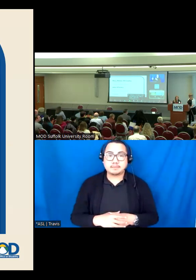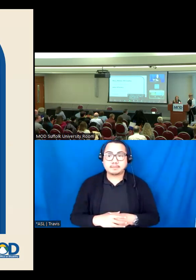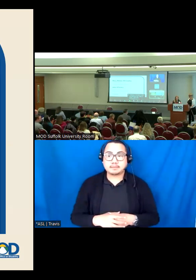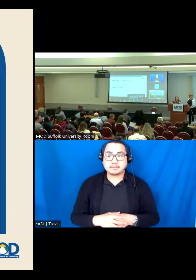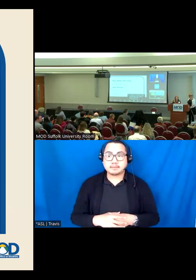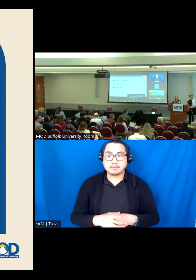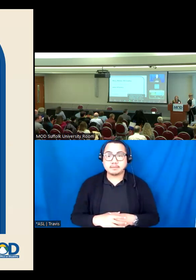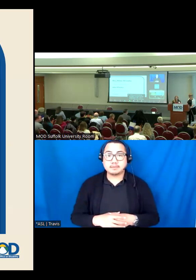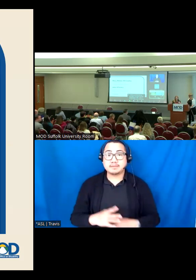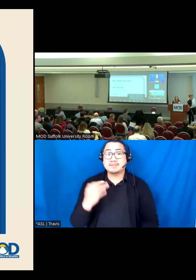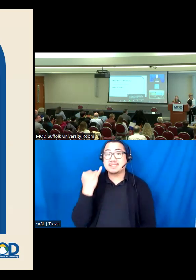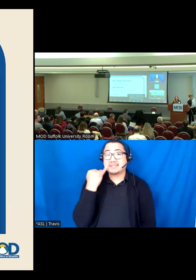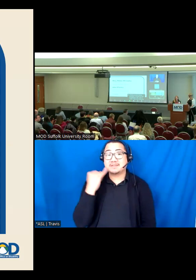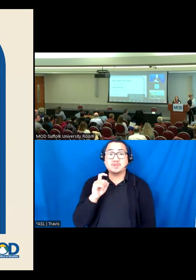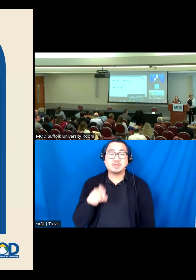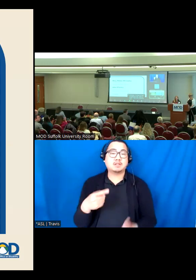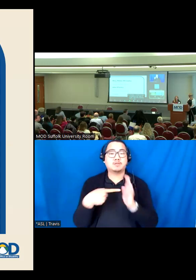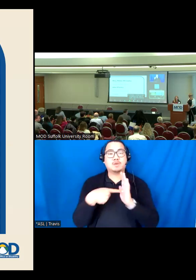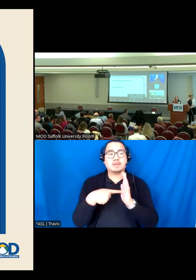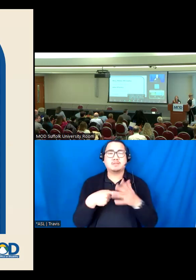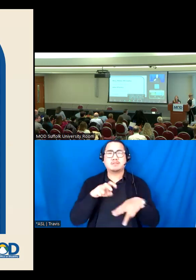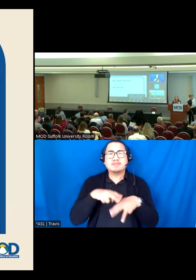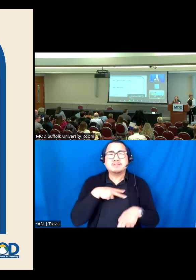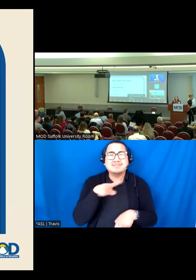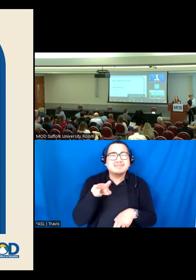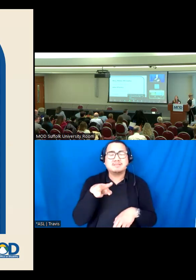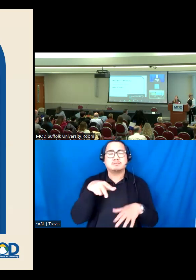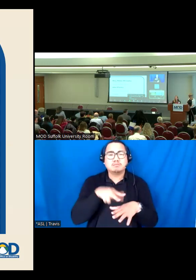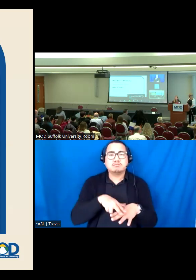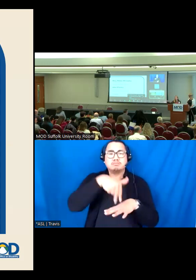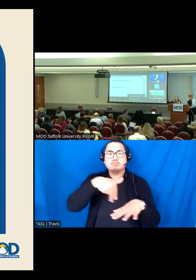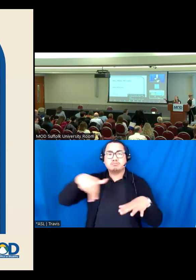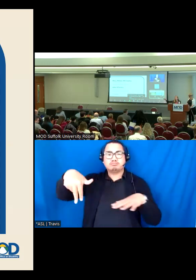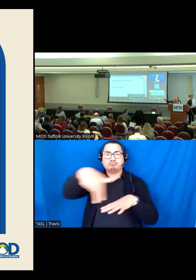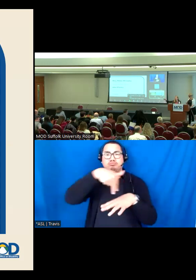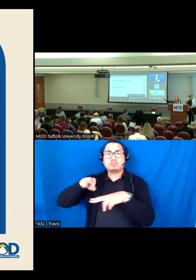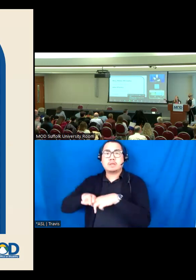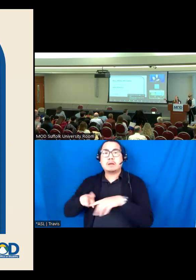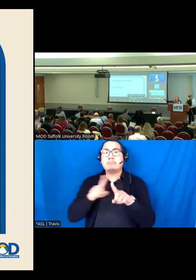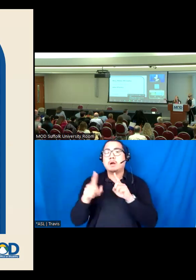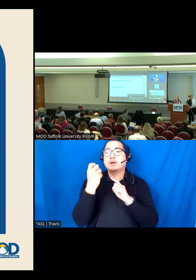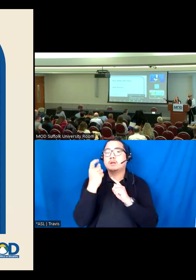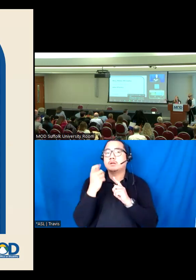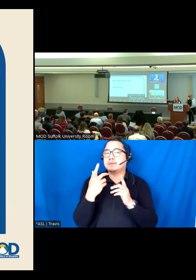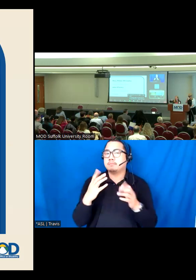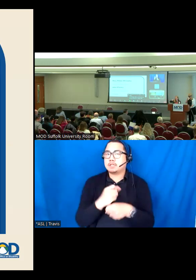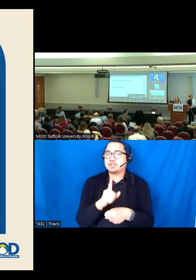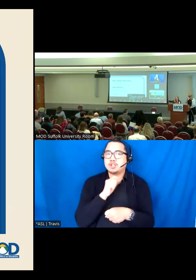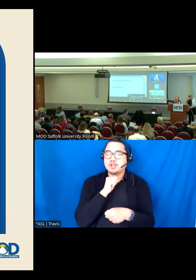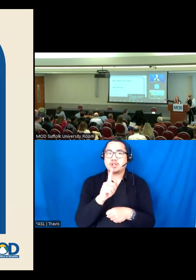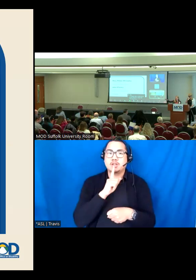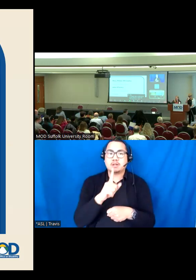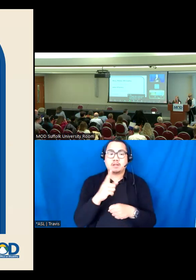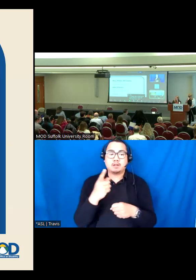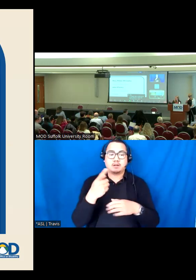If you need to change seats or walk around during event, feel free. Please just don't cross in the front of